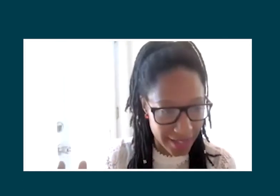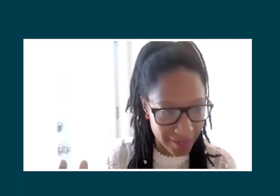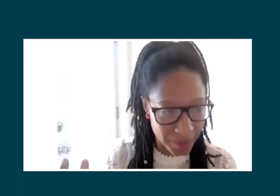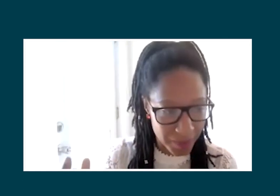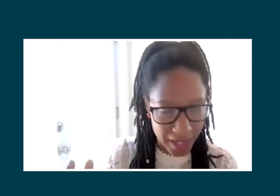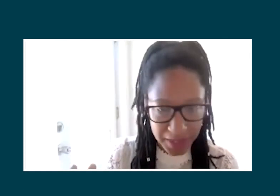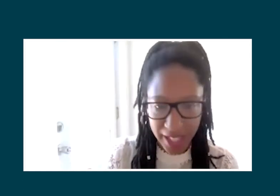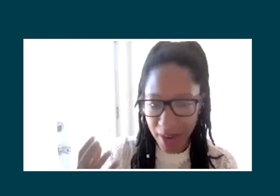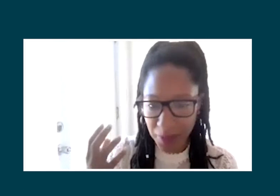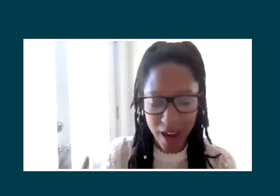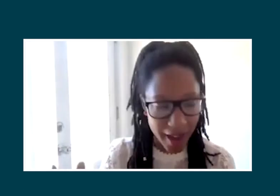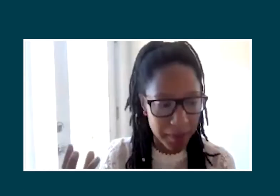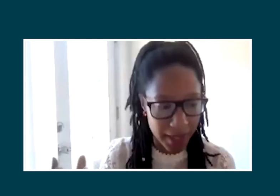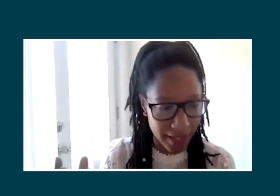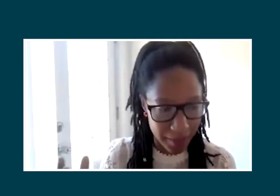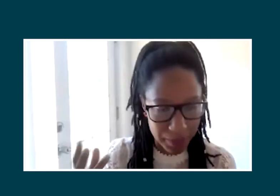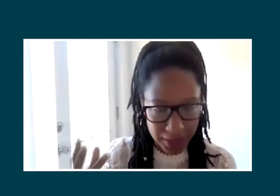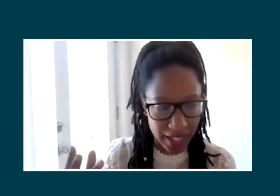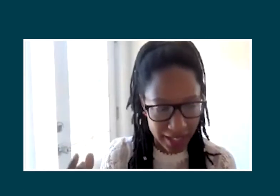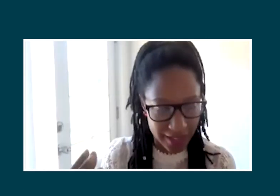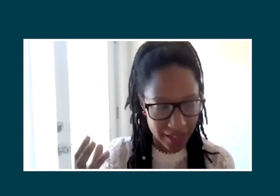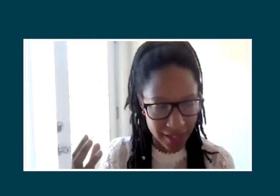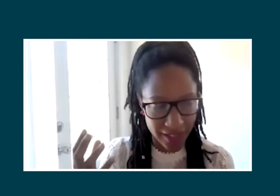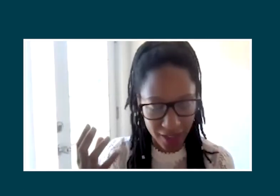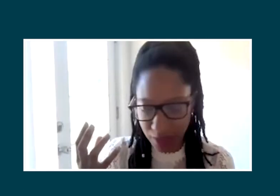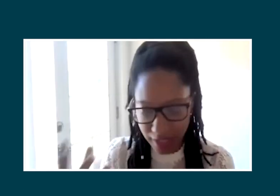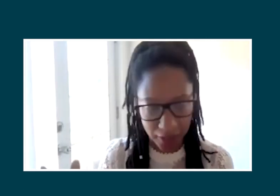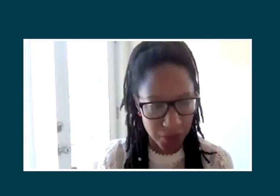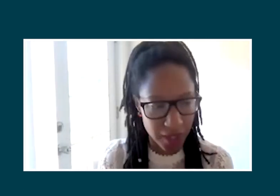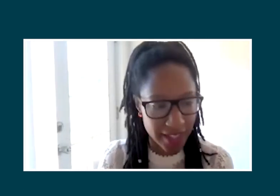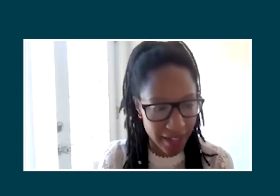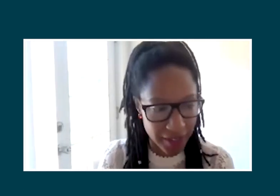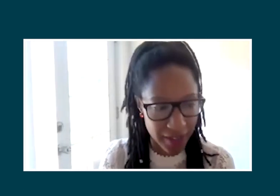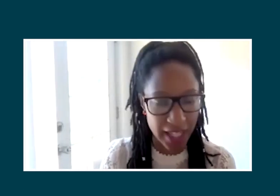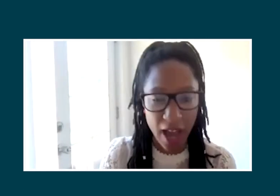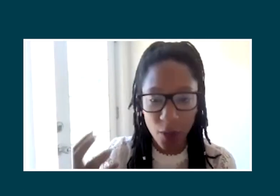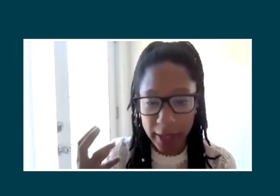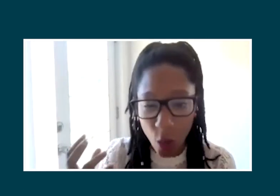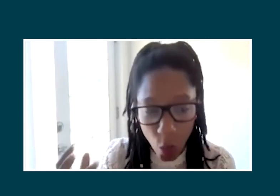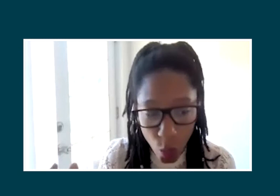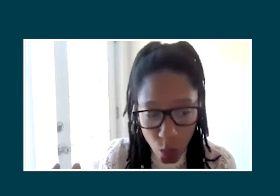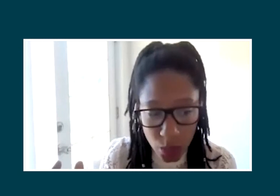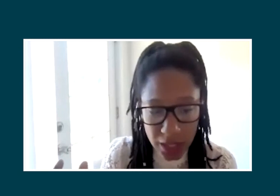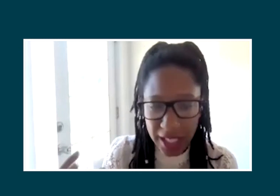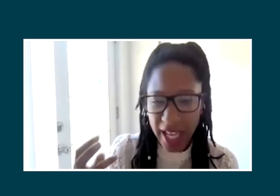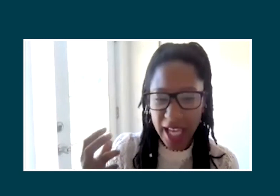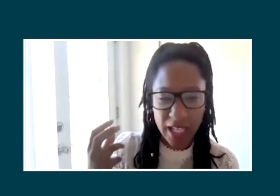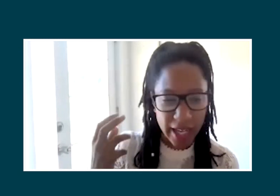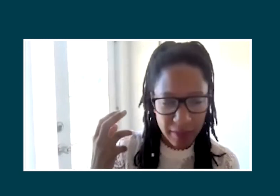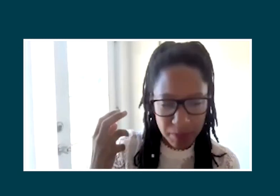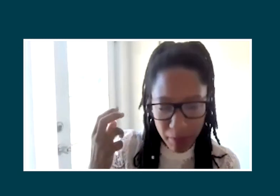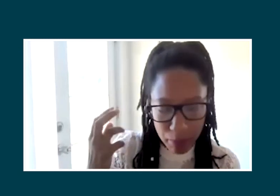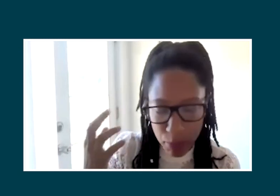really wise. But I was like, I will not be presented as this, you know, sexualized character. I was like, I will be